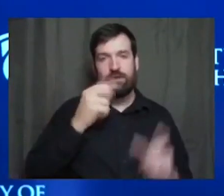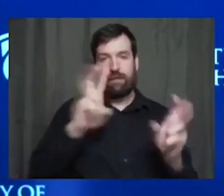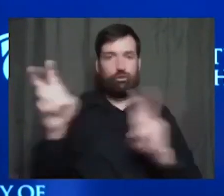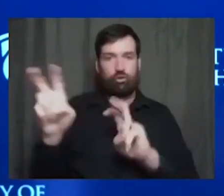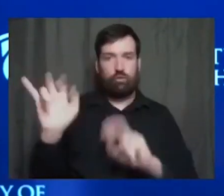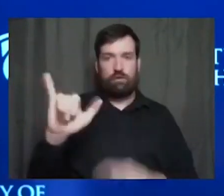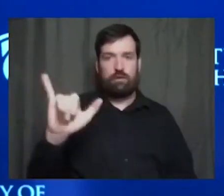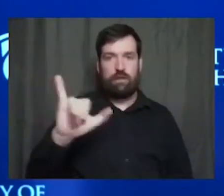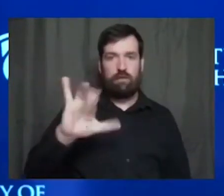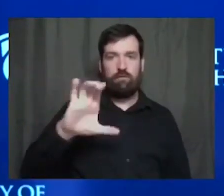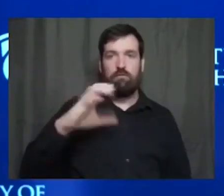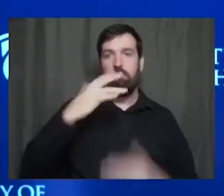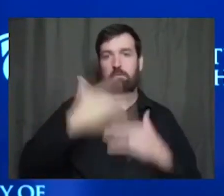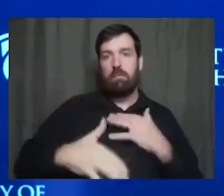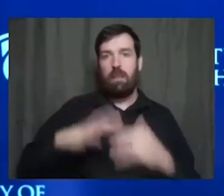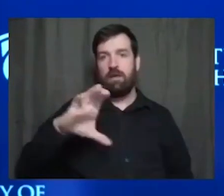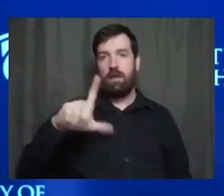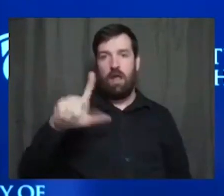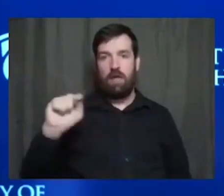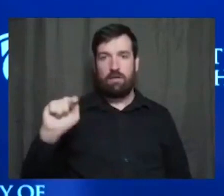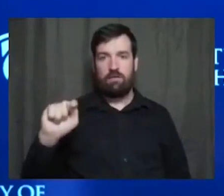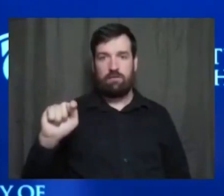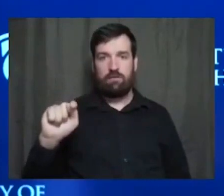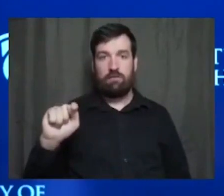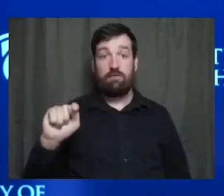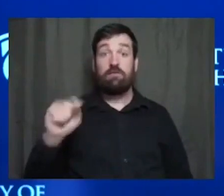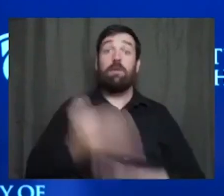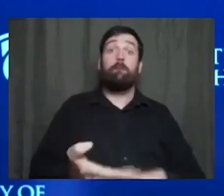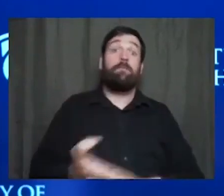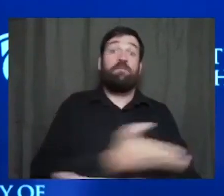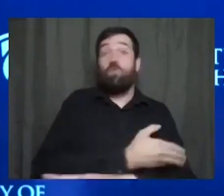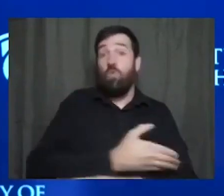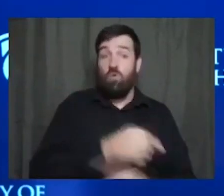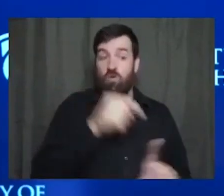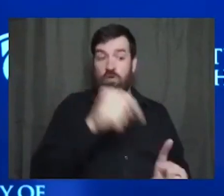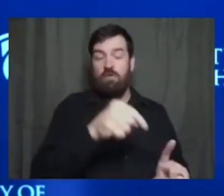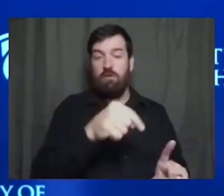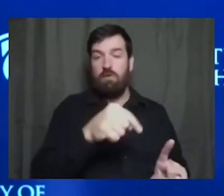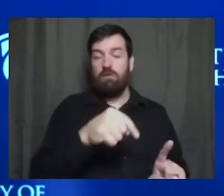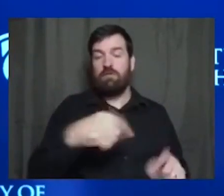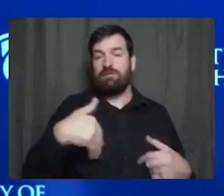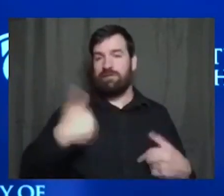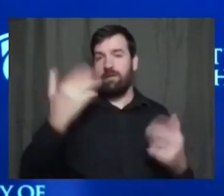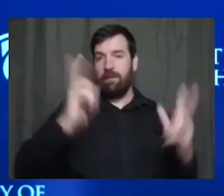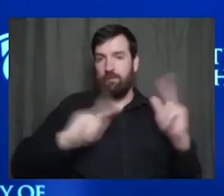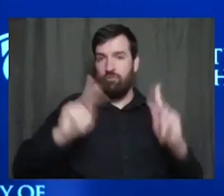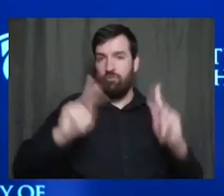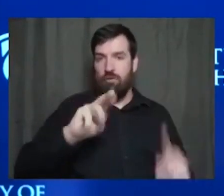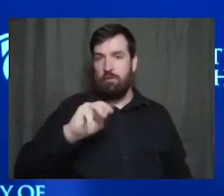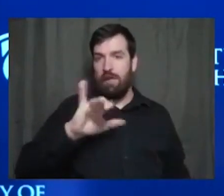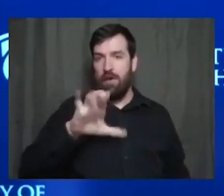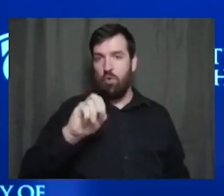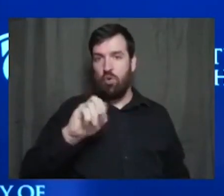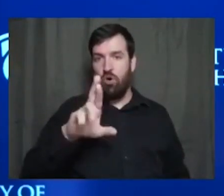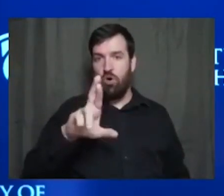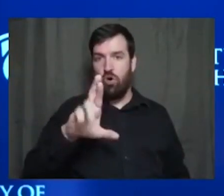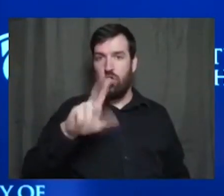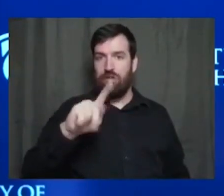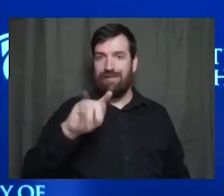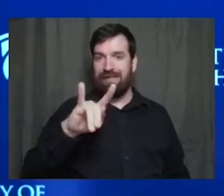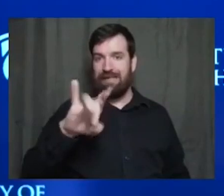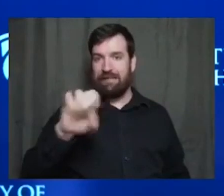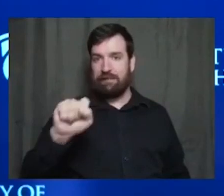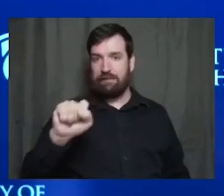issues were with. Prior to this myocarditis in these young persons, we have a previous track